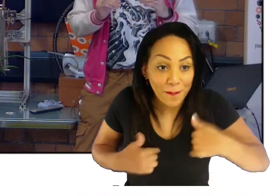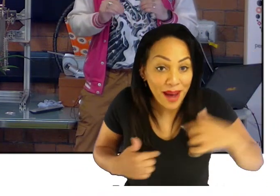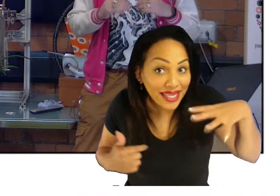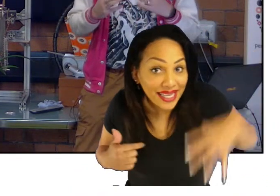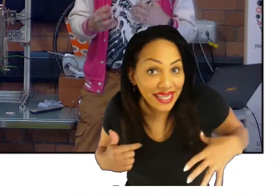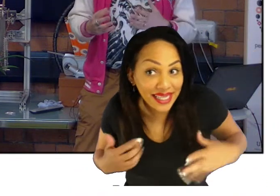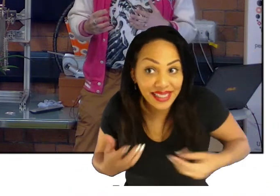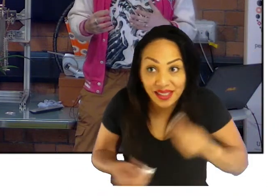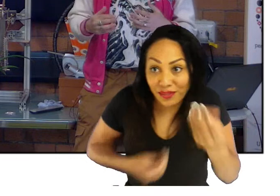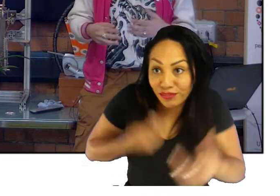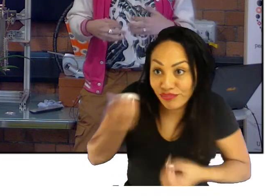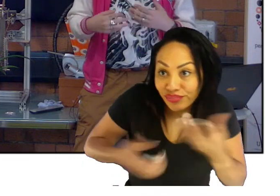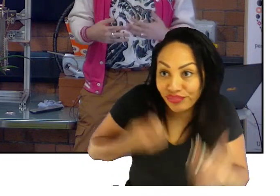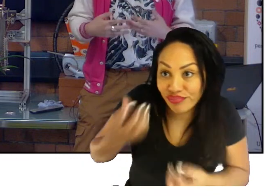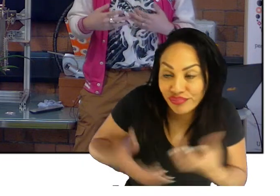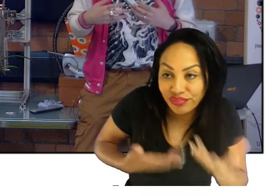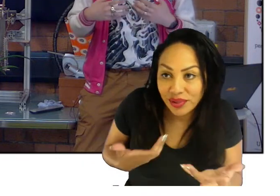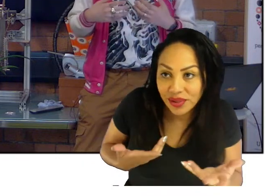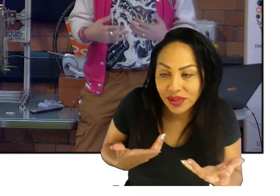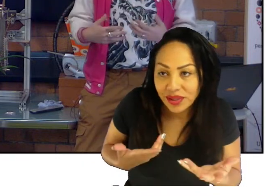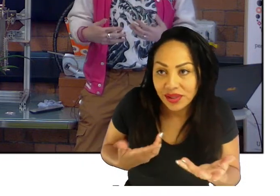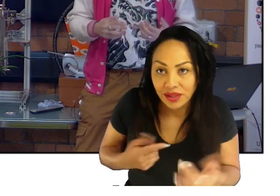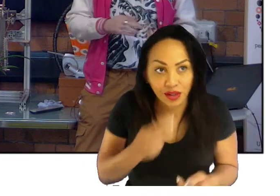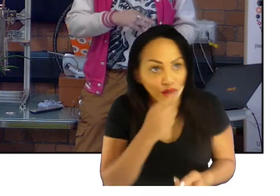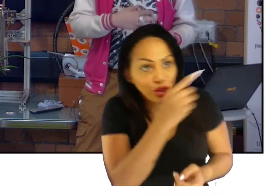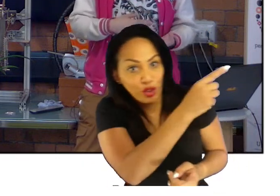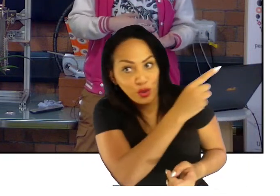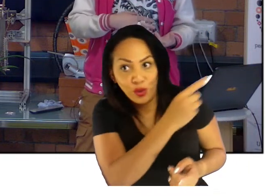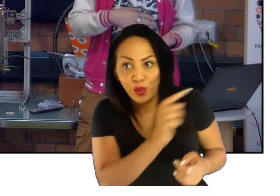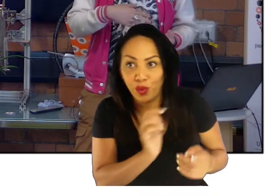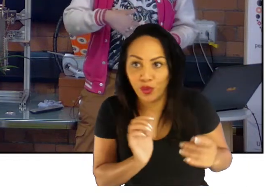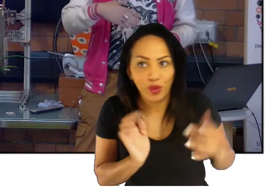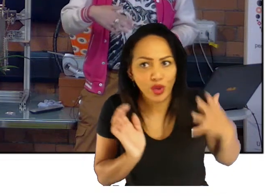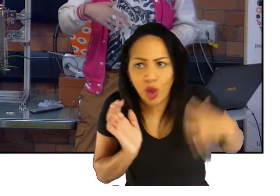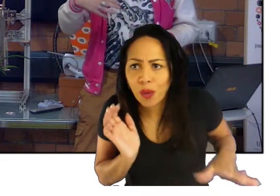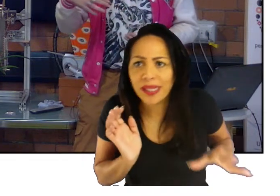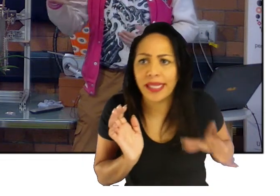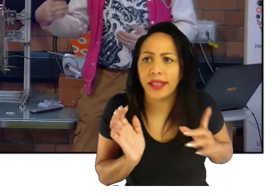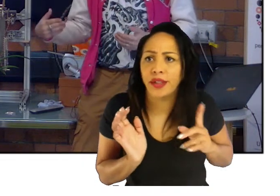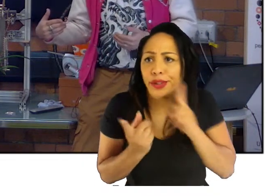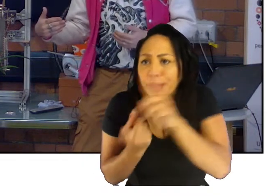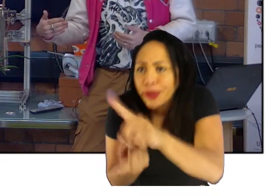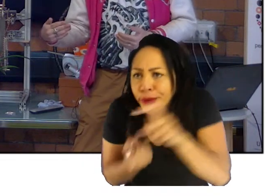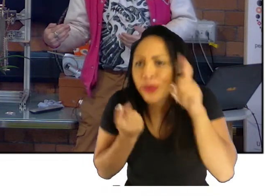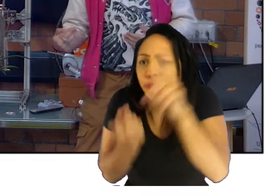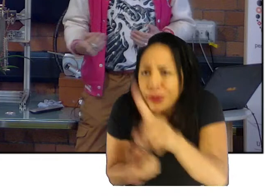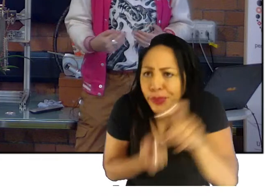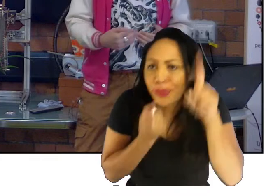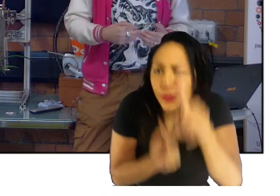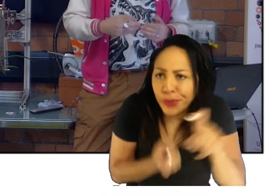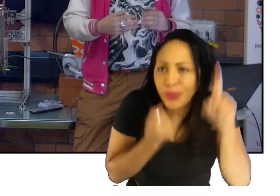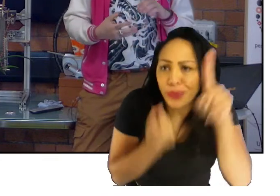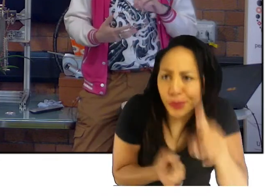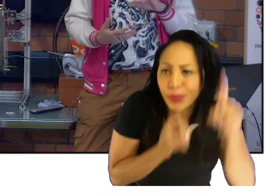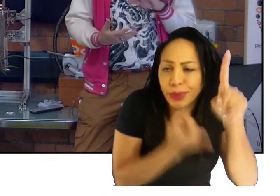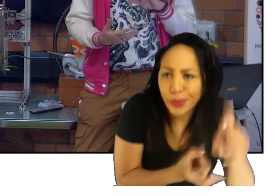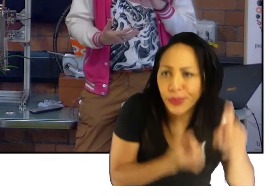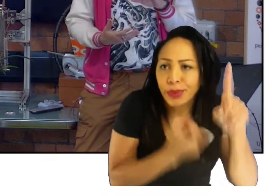people and asking because you've given a space where it is safe for them to come to you.